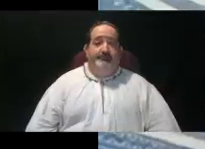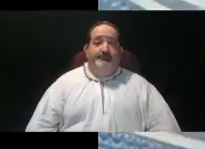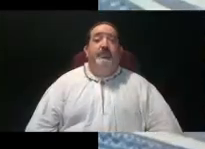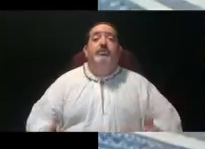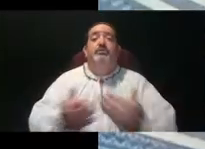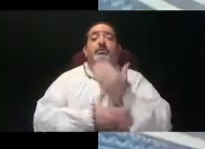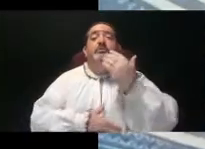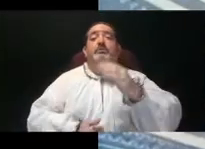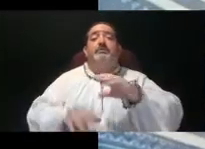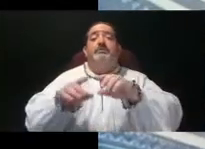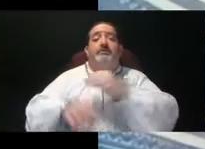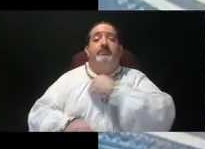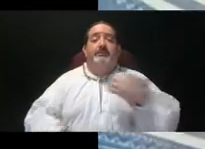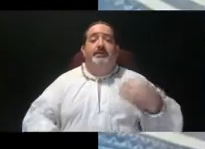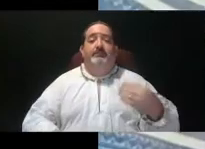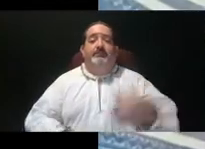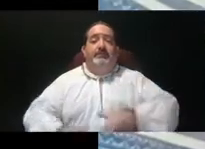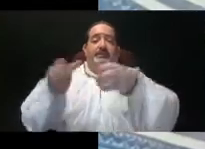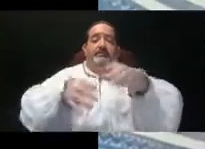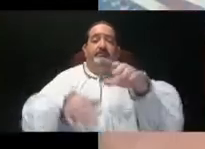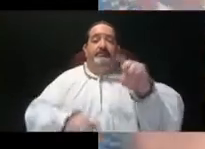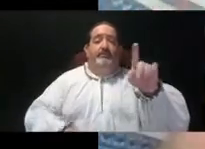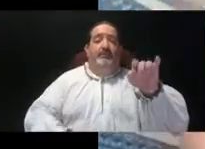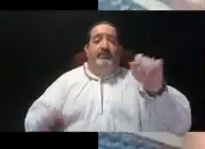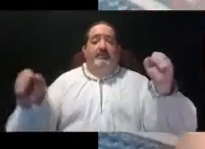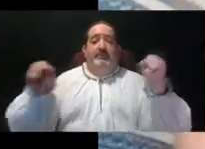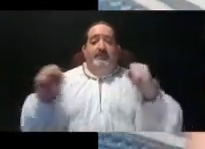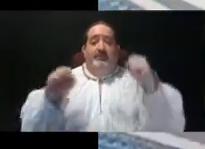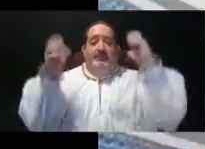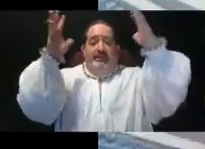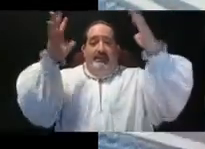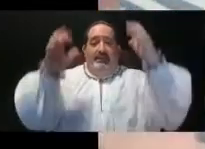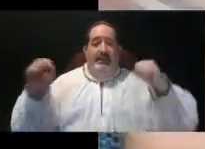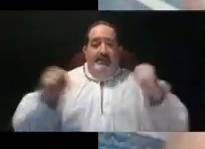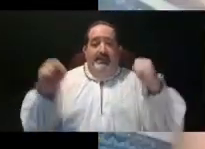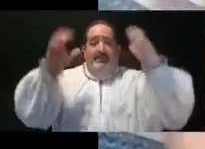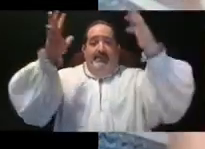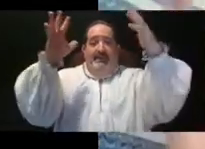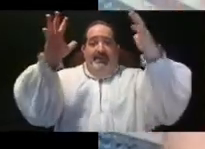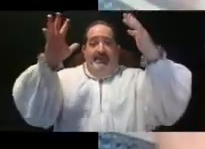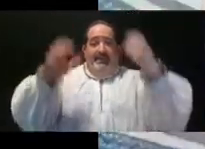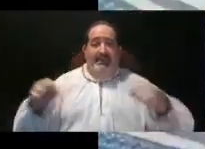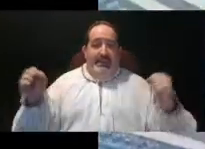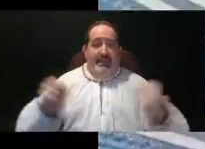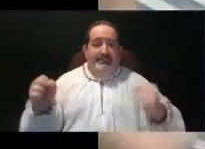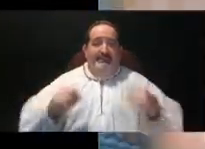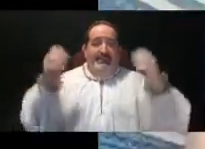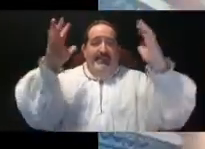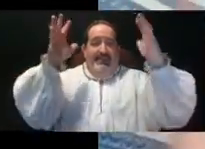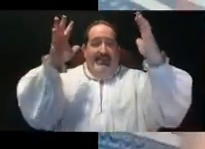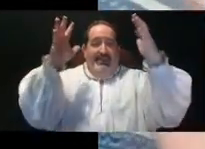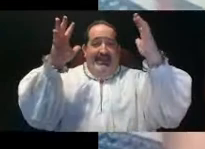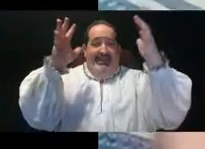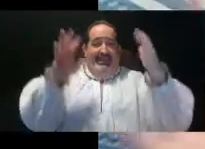For the newest companions of the Towers of Dreiburgen, hip hip, hip hip, hip hip.